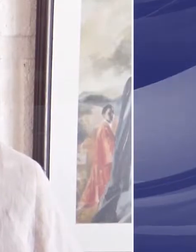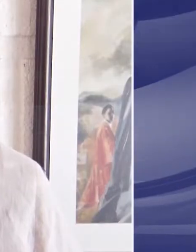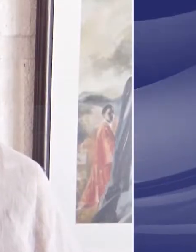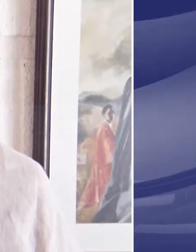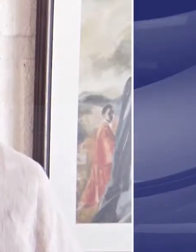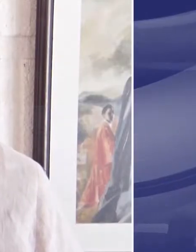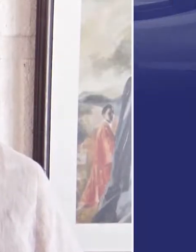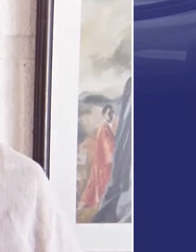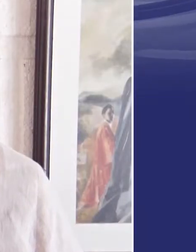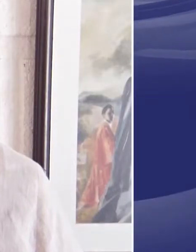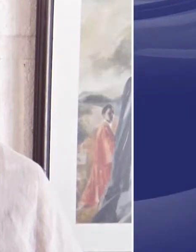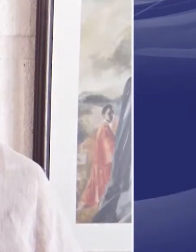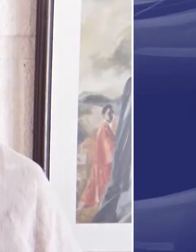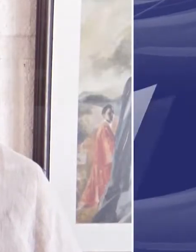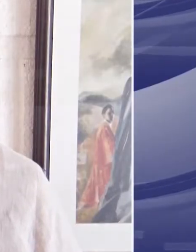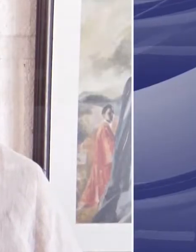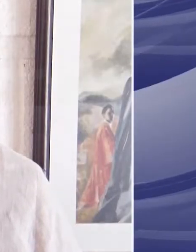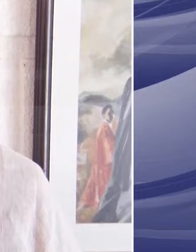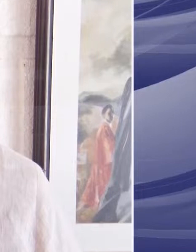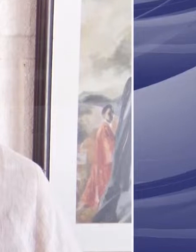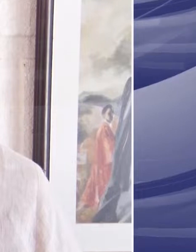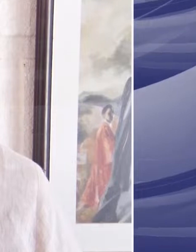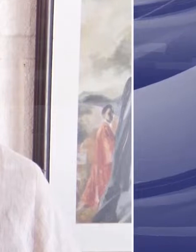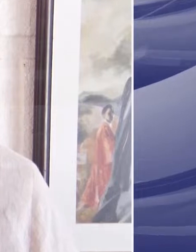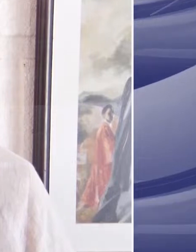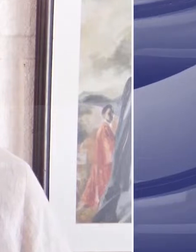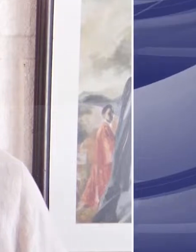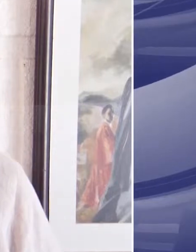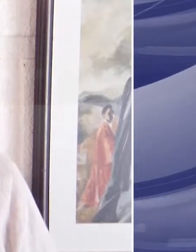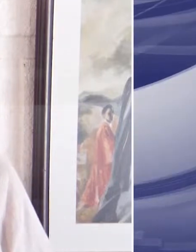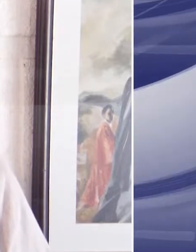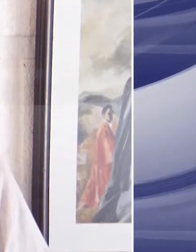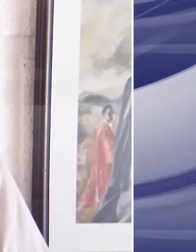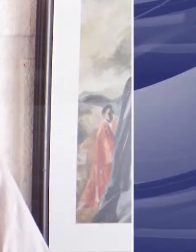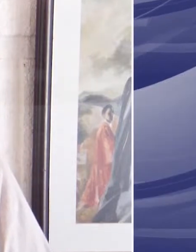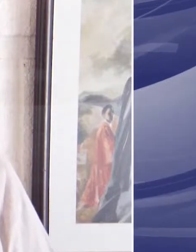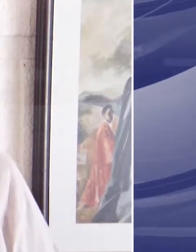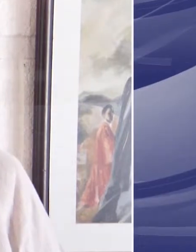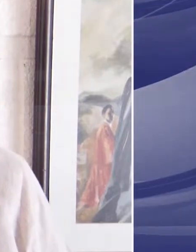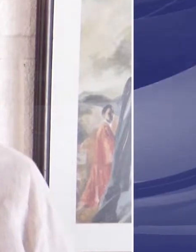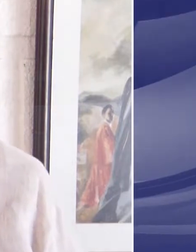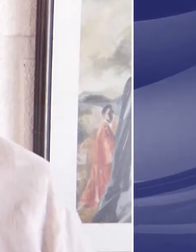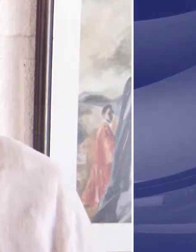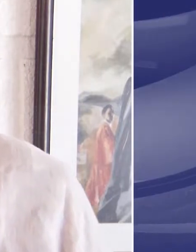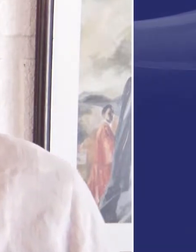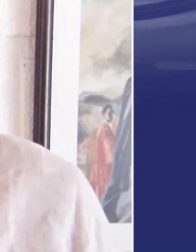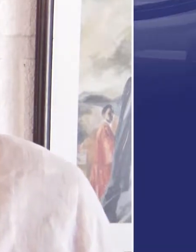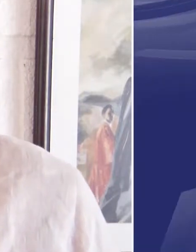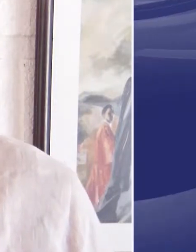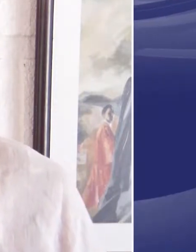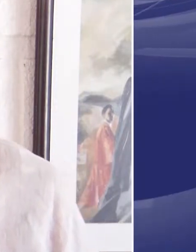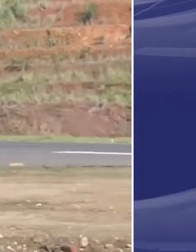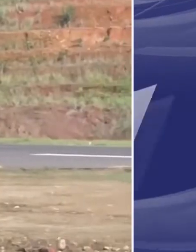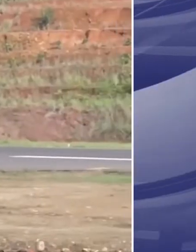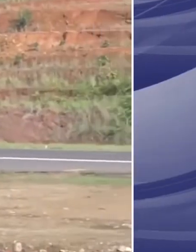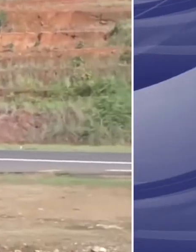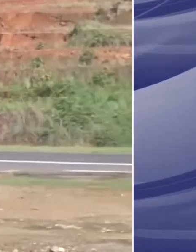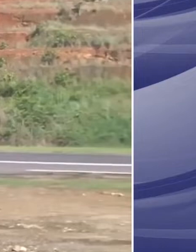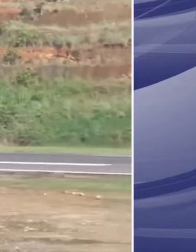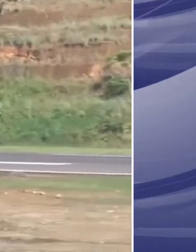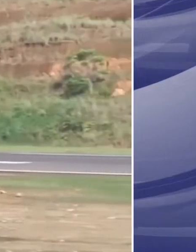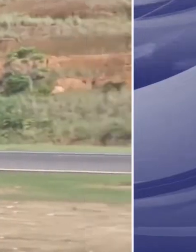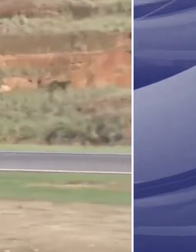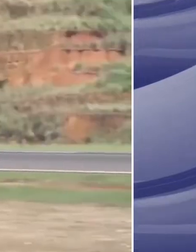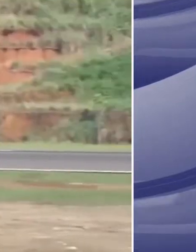National Insurance Service pays out more than $50 million in claims as a result of the COVID-19 pandemic. The